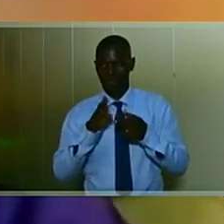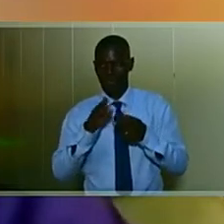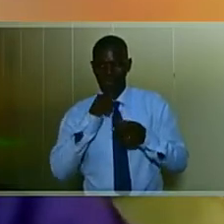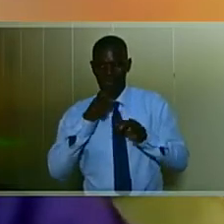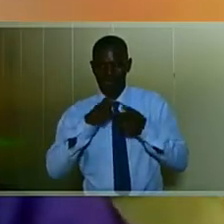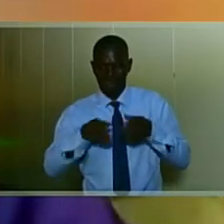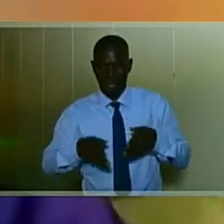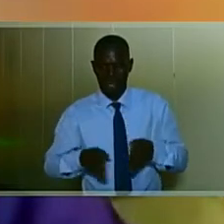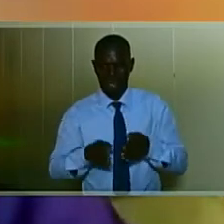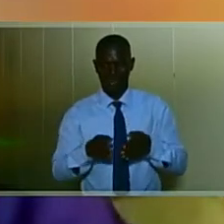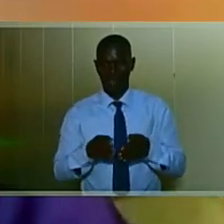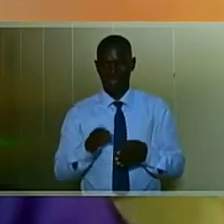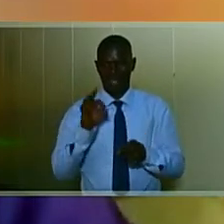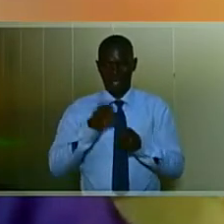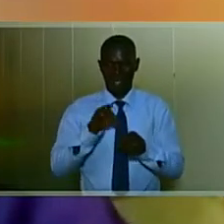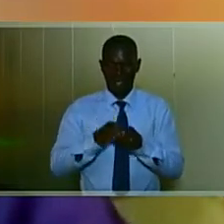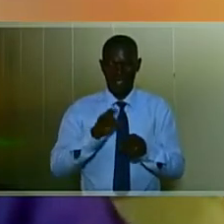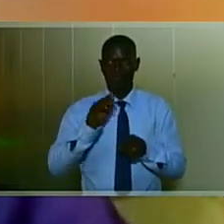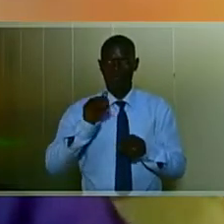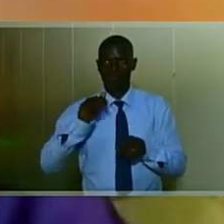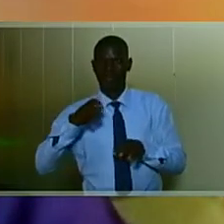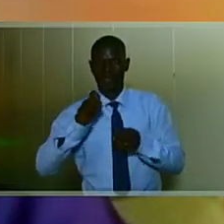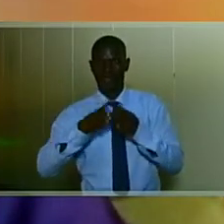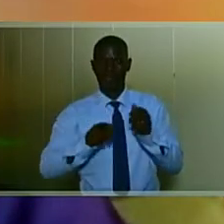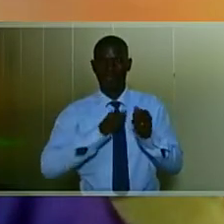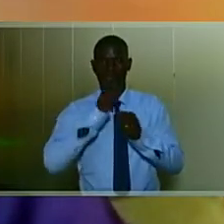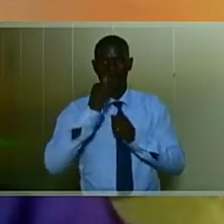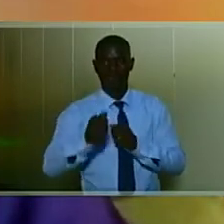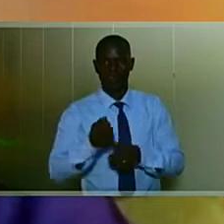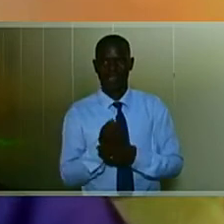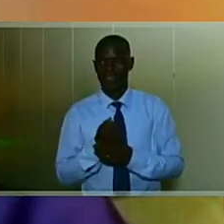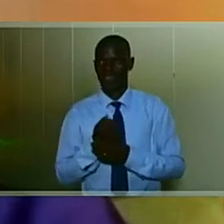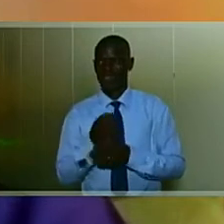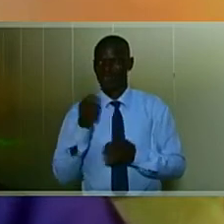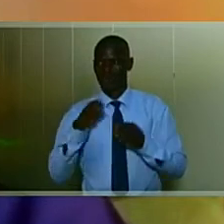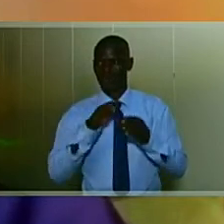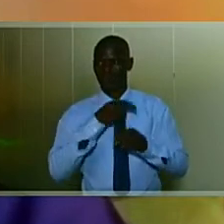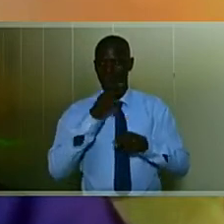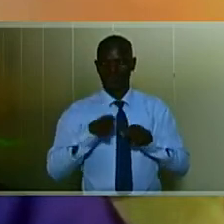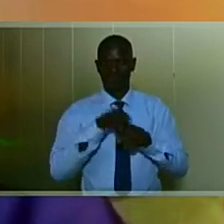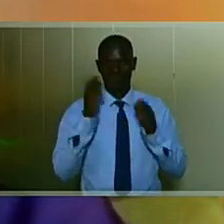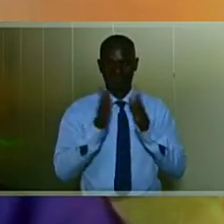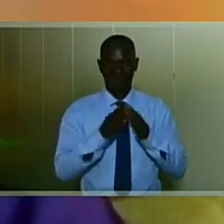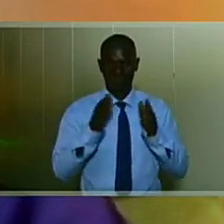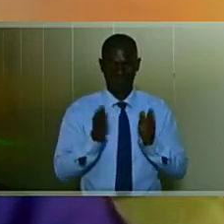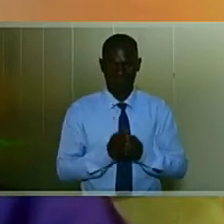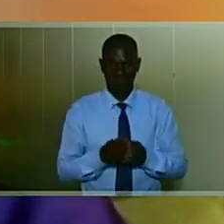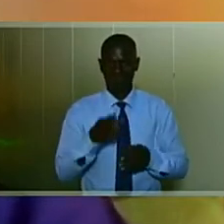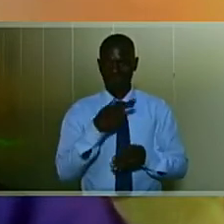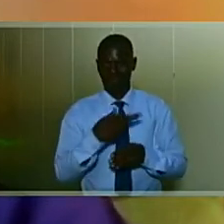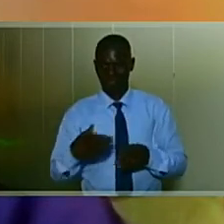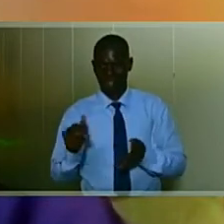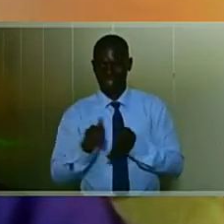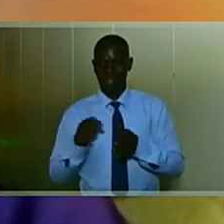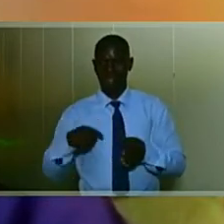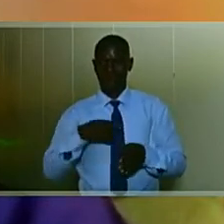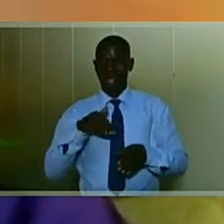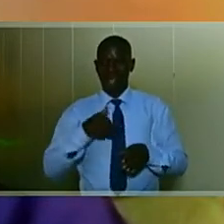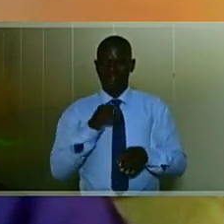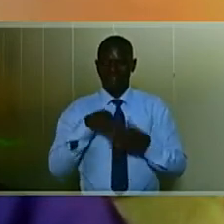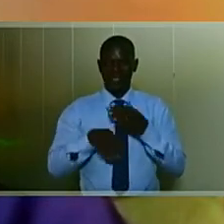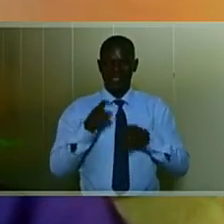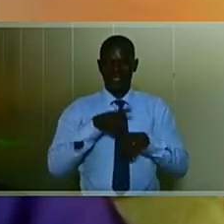electoral bill to be passed. Indeed, the 9th State Assembly had expended resources in terms of time